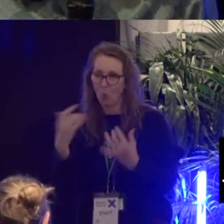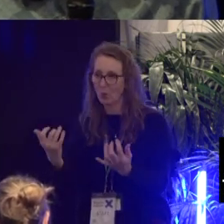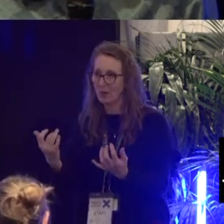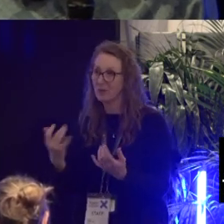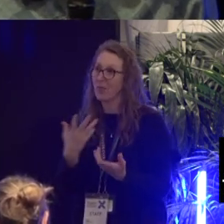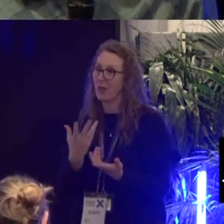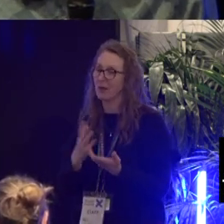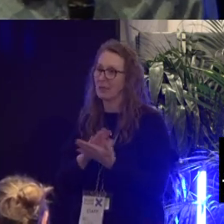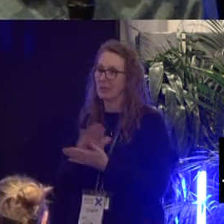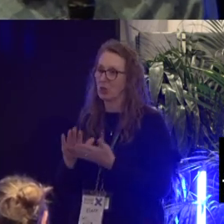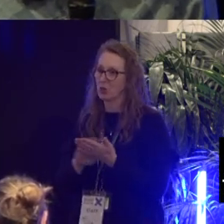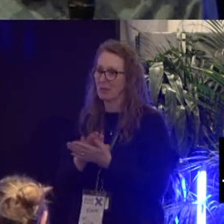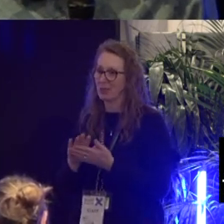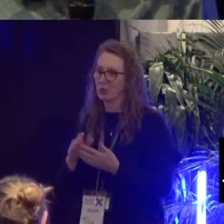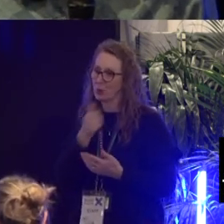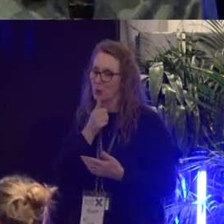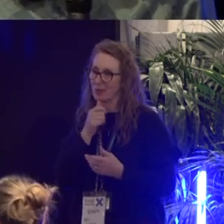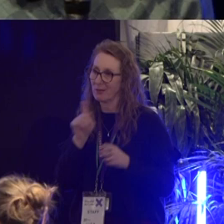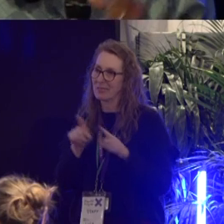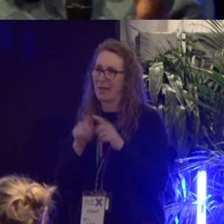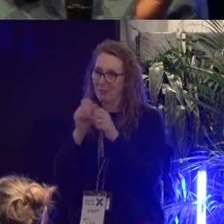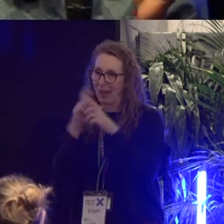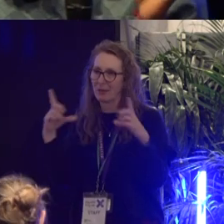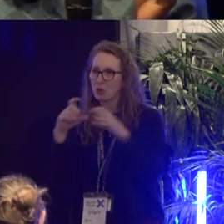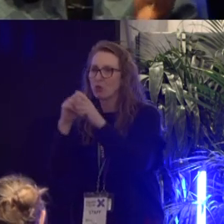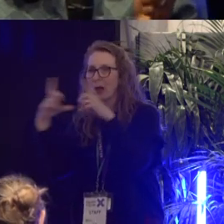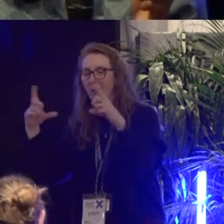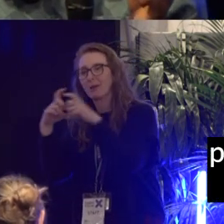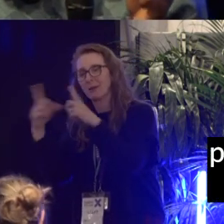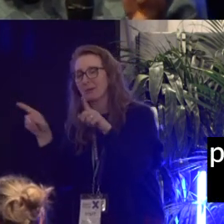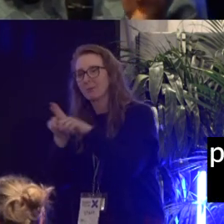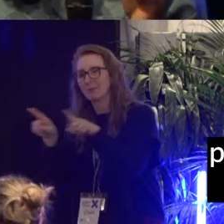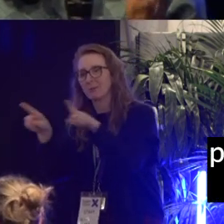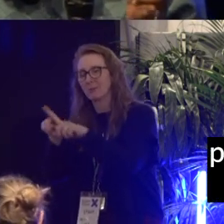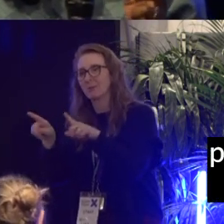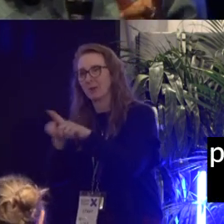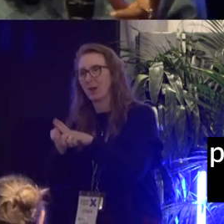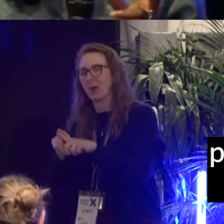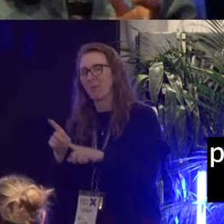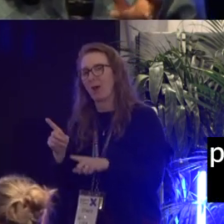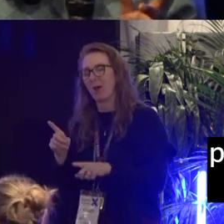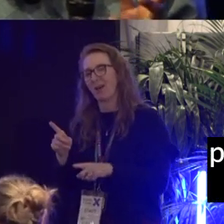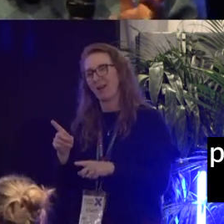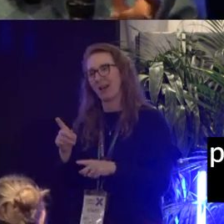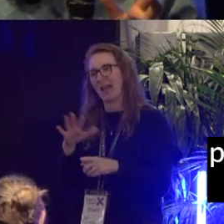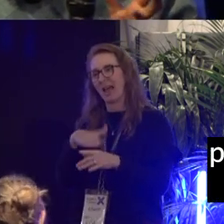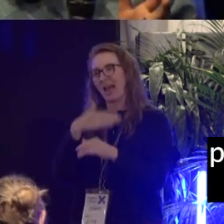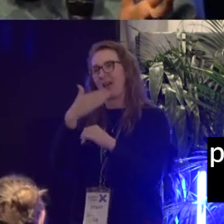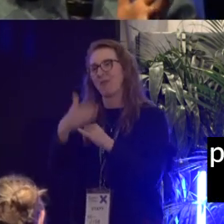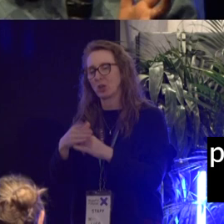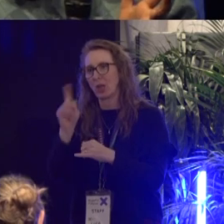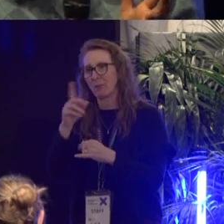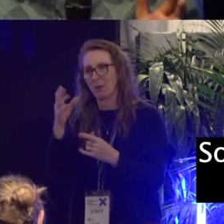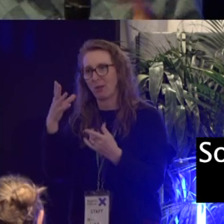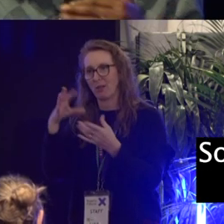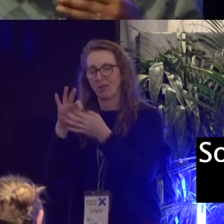always using the same imagery to a certain extent. But then you have to know that at some point people clock off and they don't watch it or they don't pay